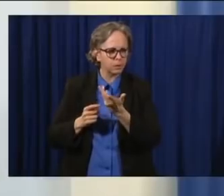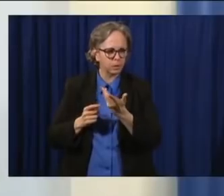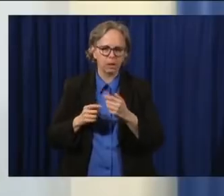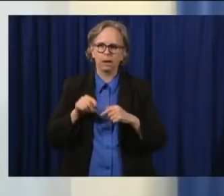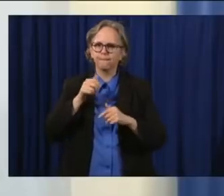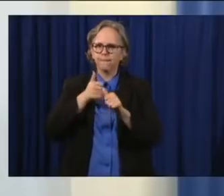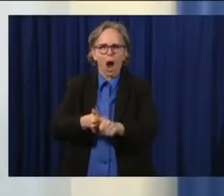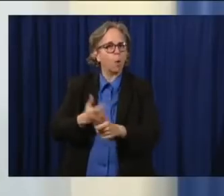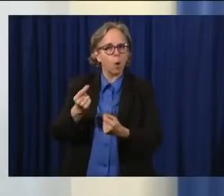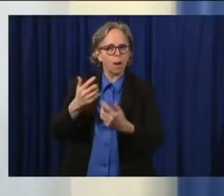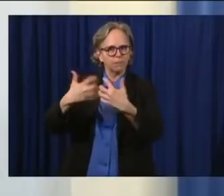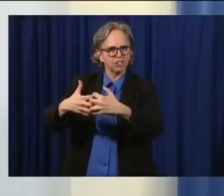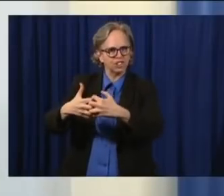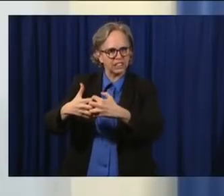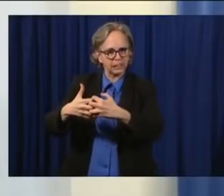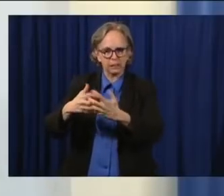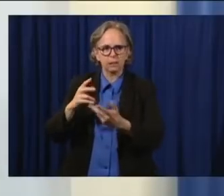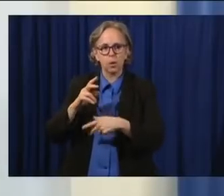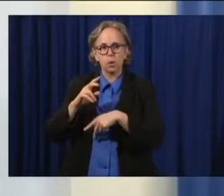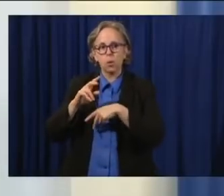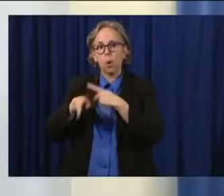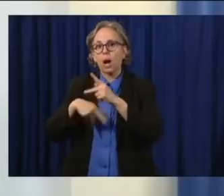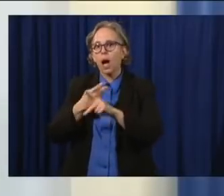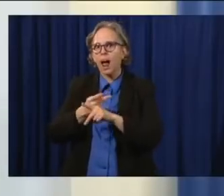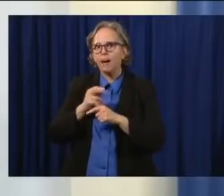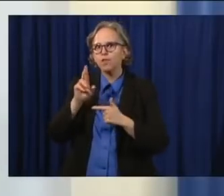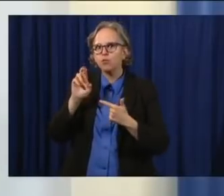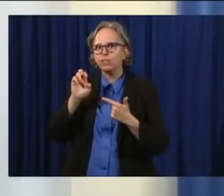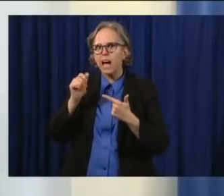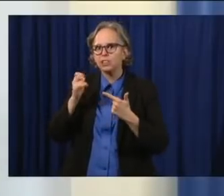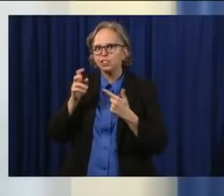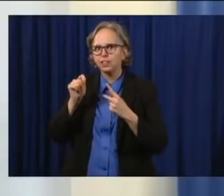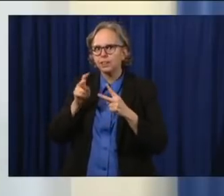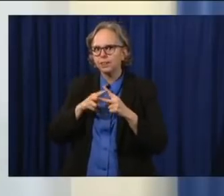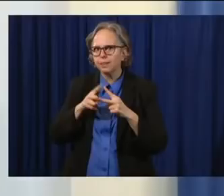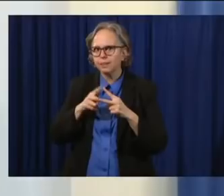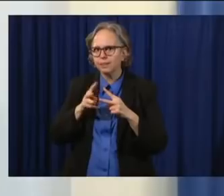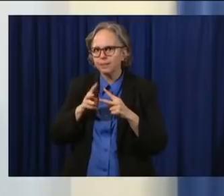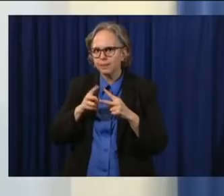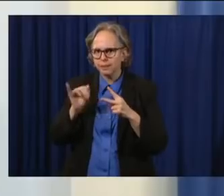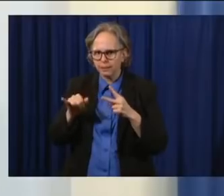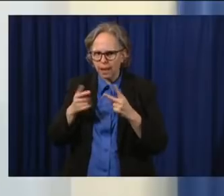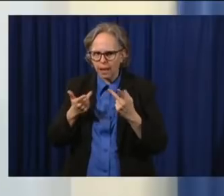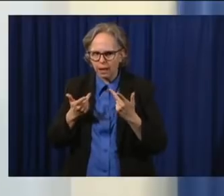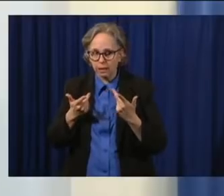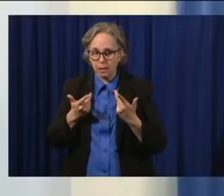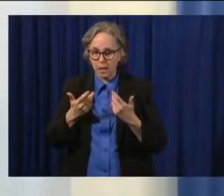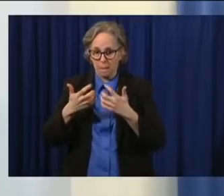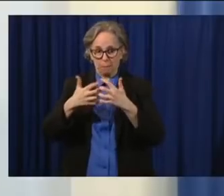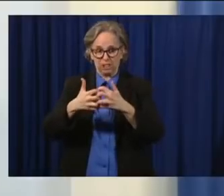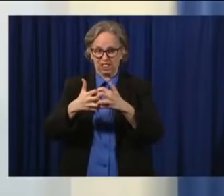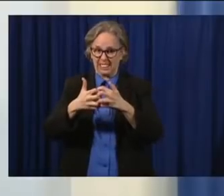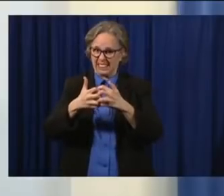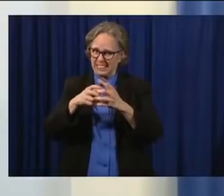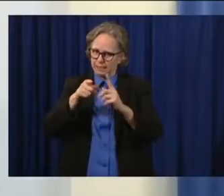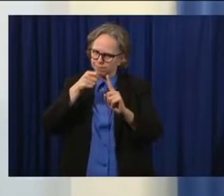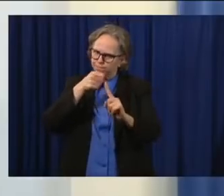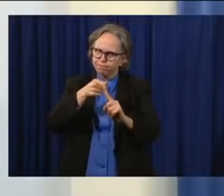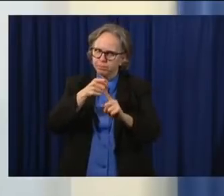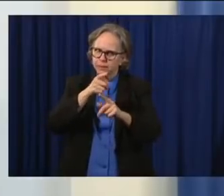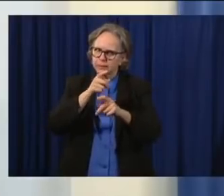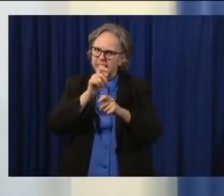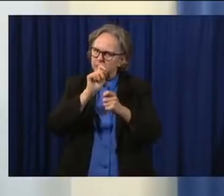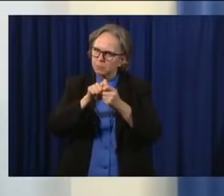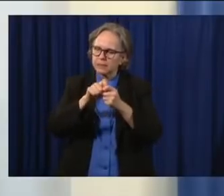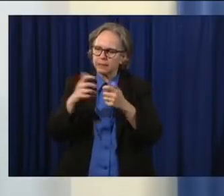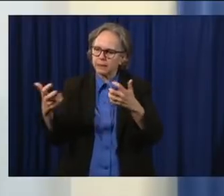not all reagents, but one type that could be run on this particular machine. And in fact, that product has been